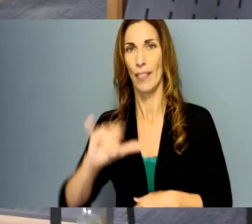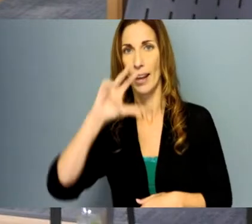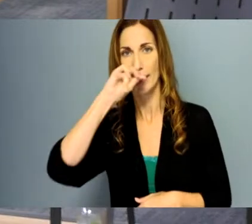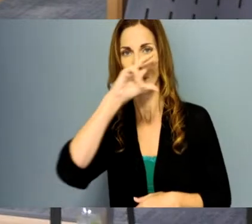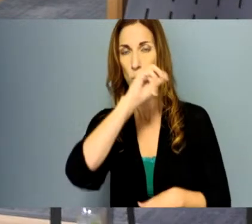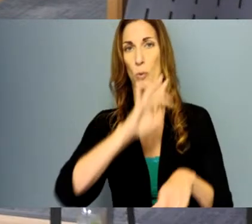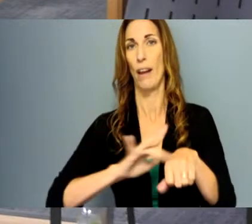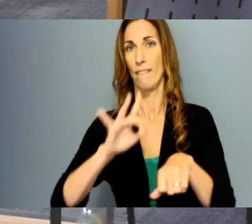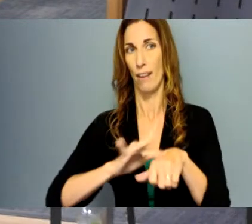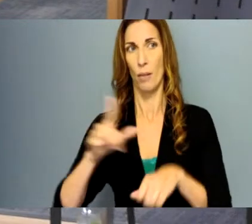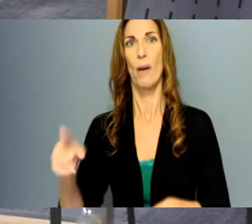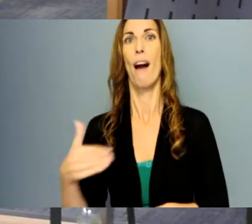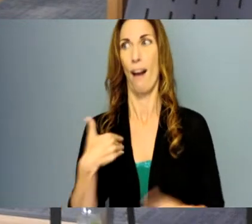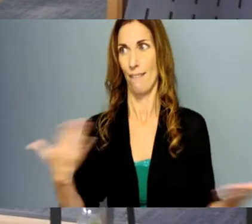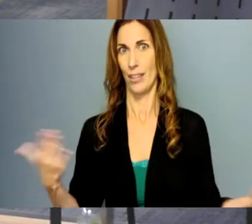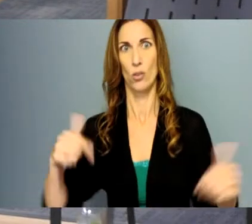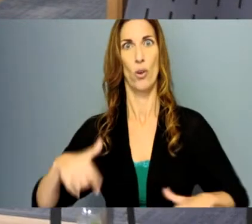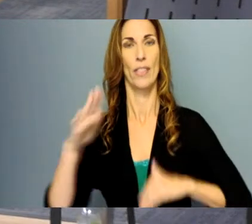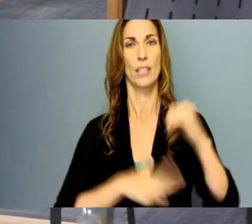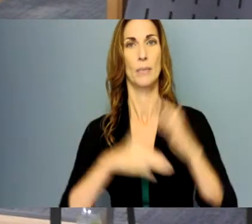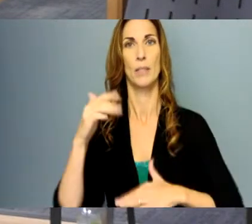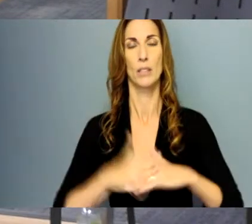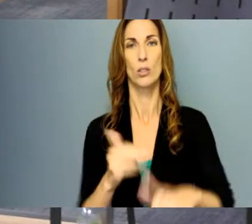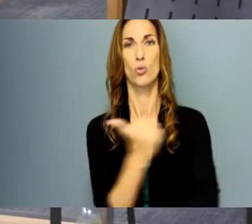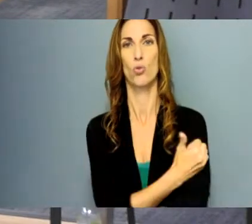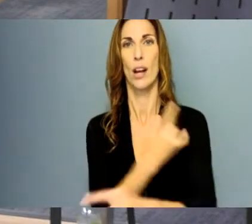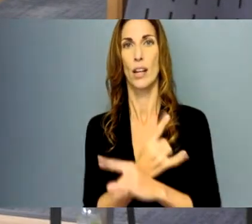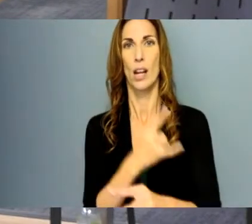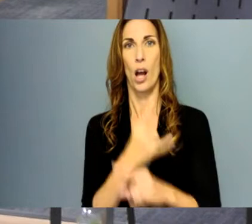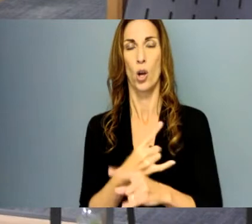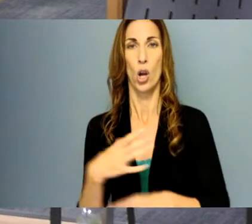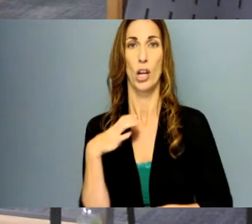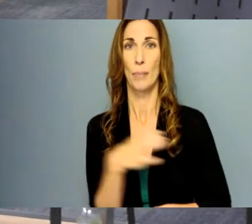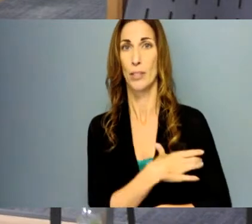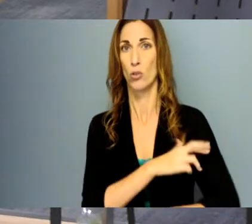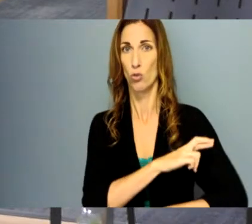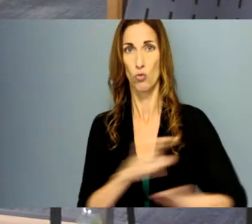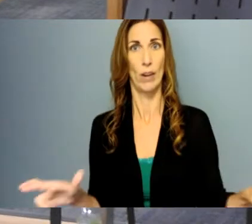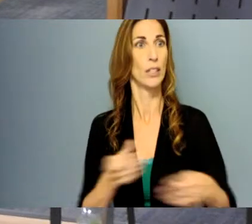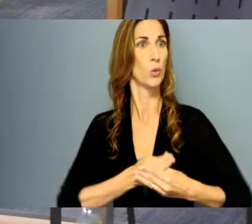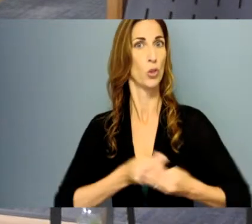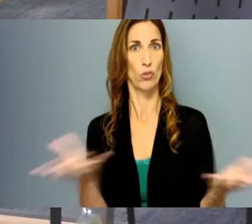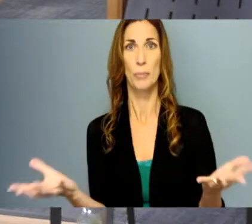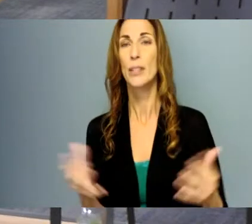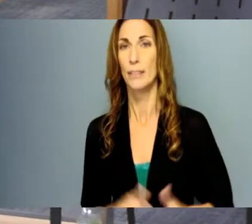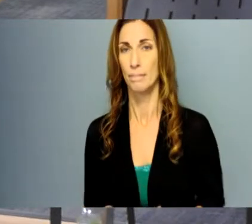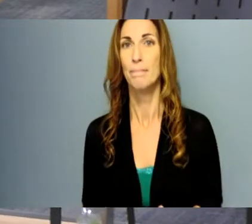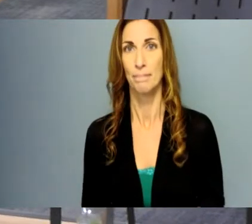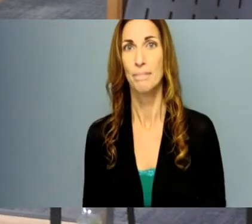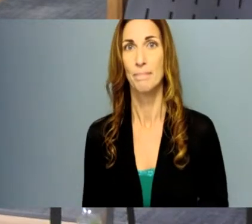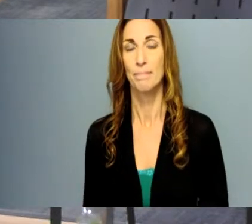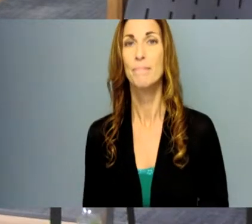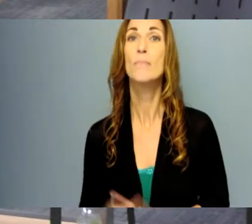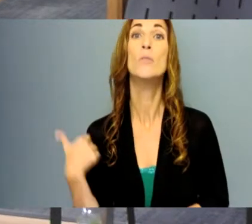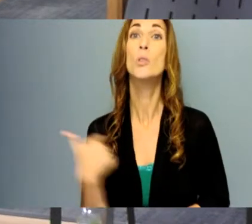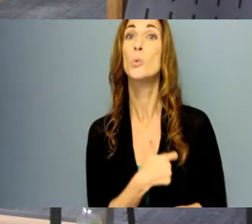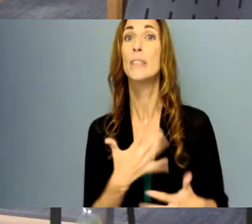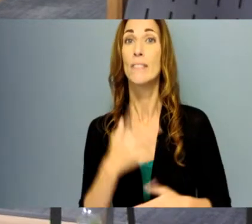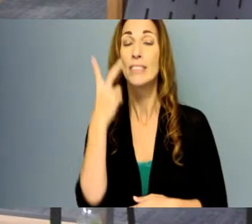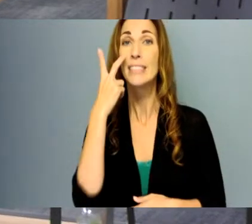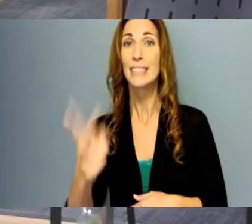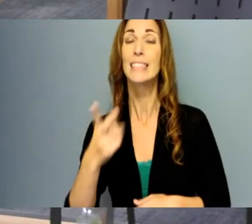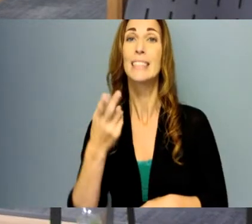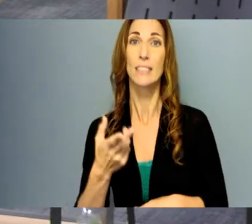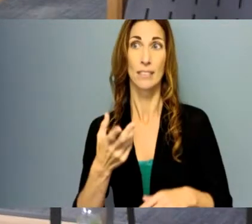available in this building, and the Drug and Alcohol Commission is ready to distribute it. We've seen